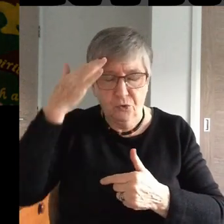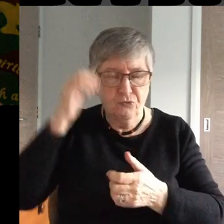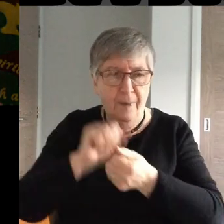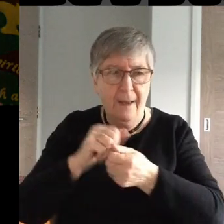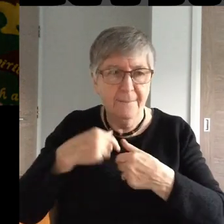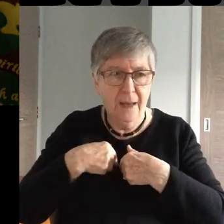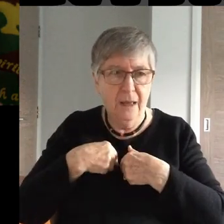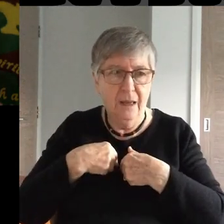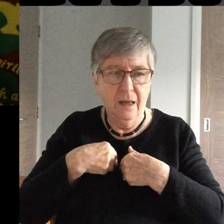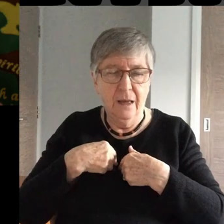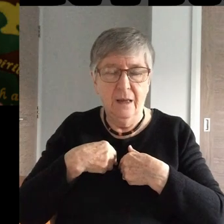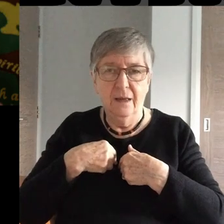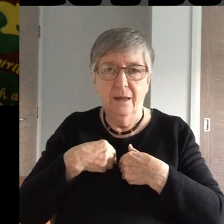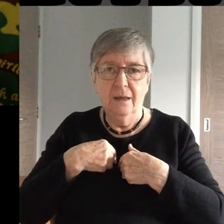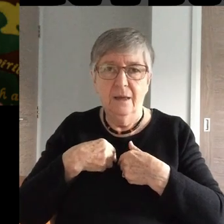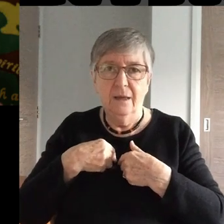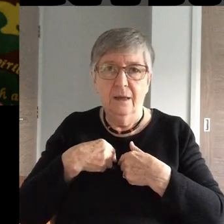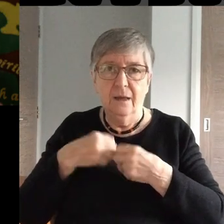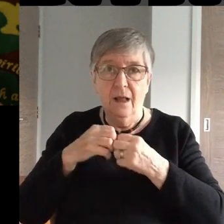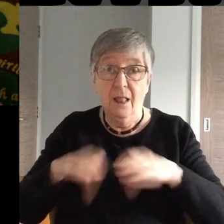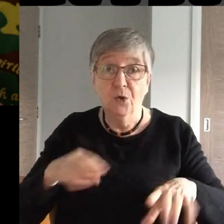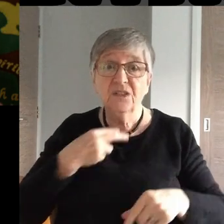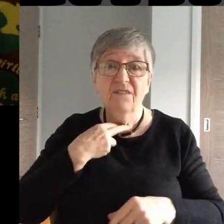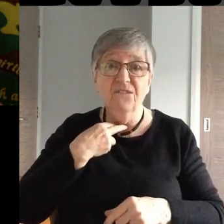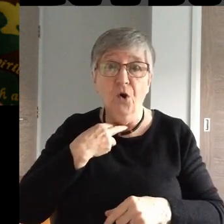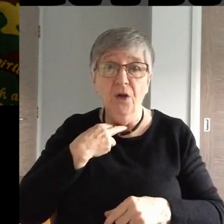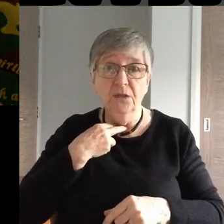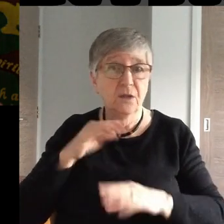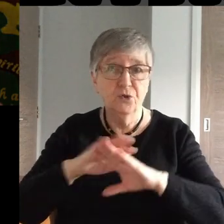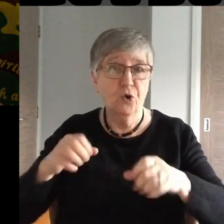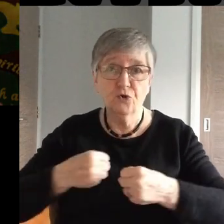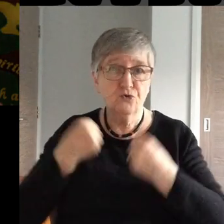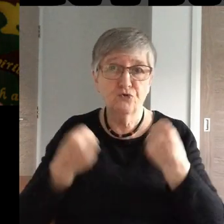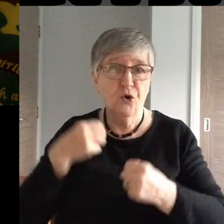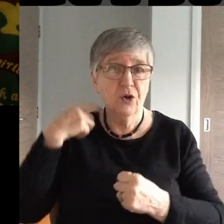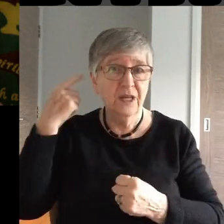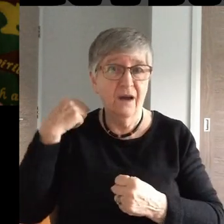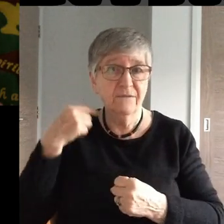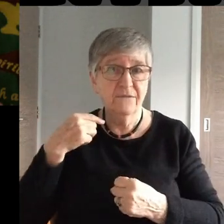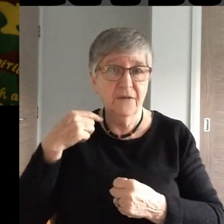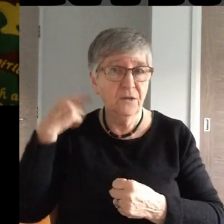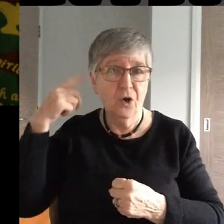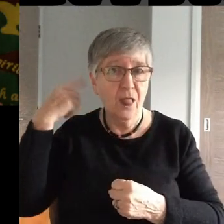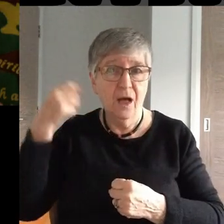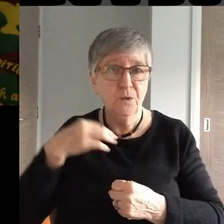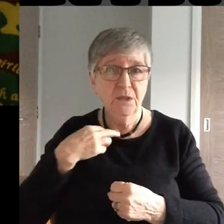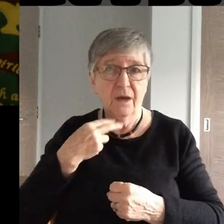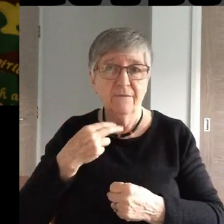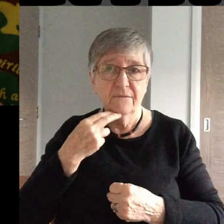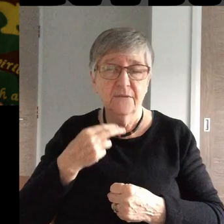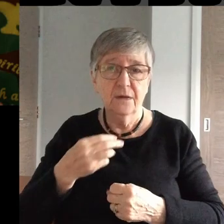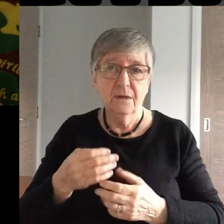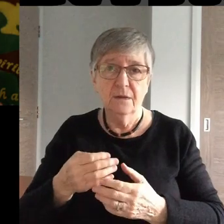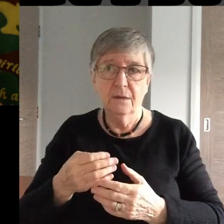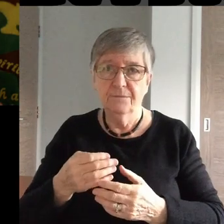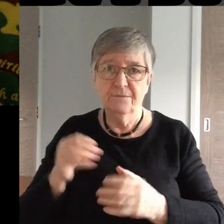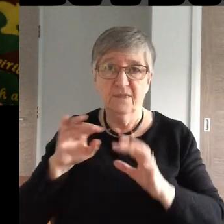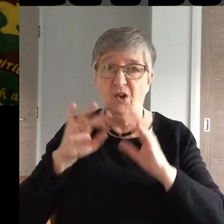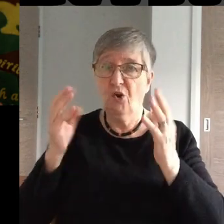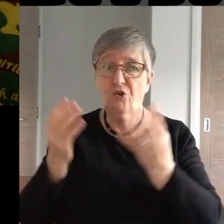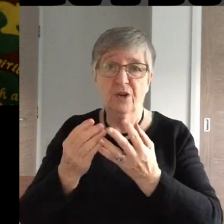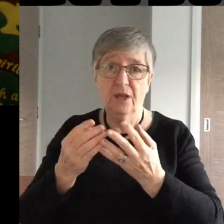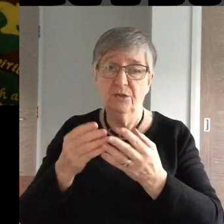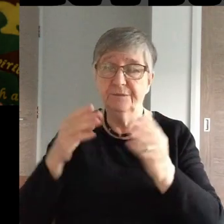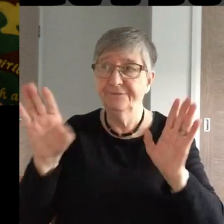couldn't remember what came next. He lost his voice. His projection wasn't enough. The